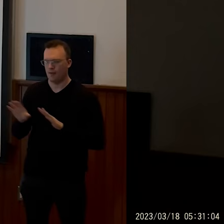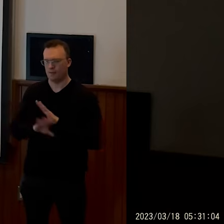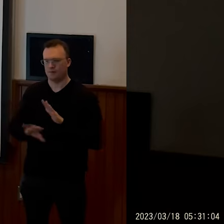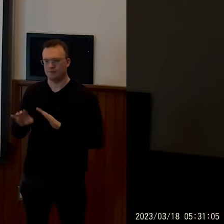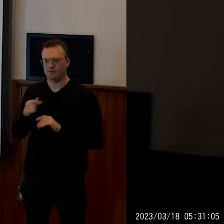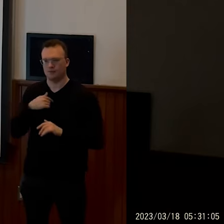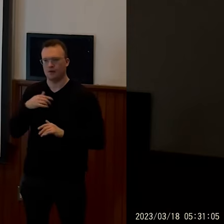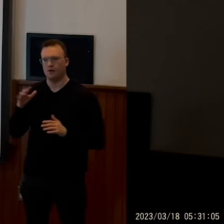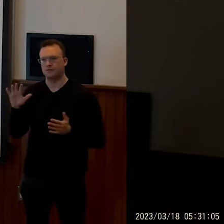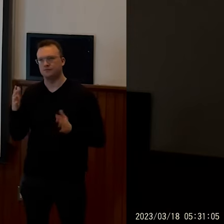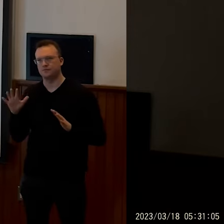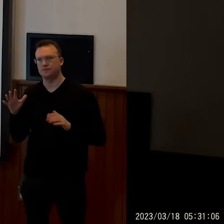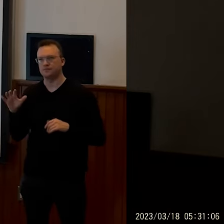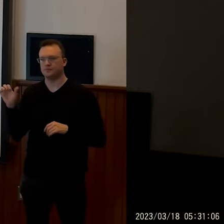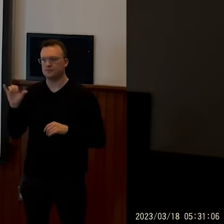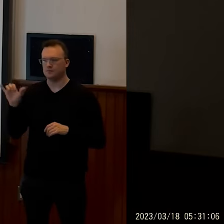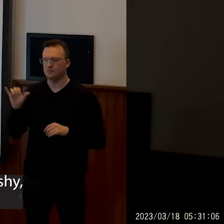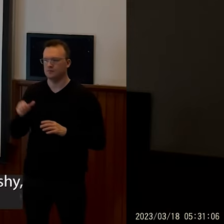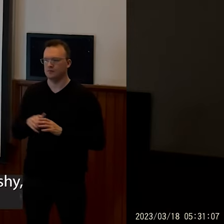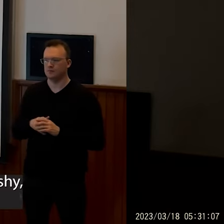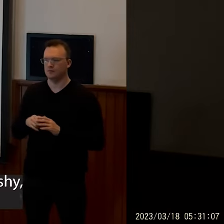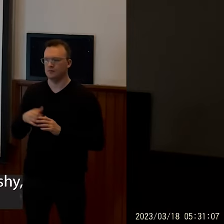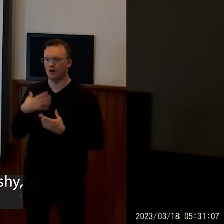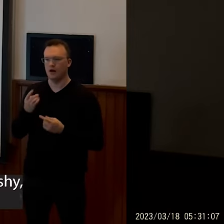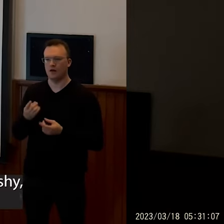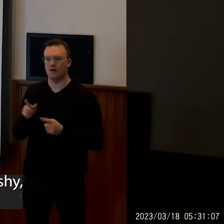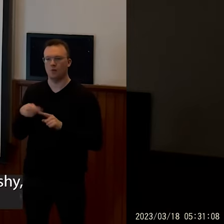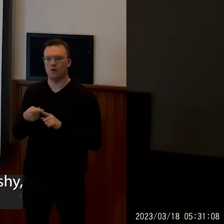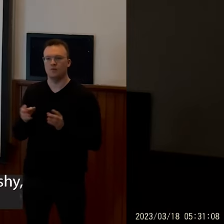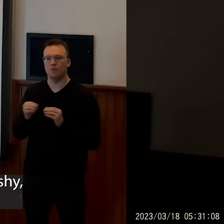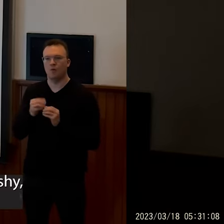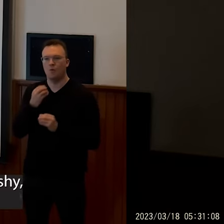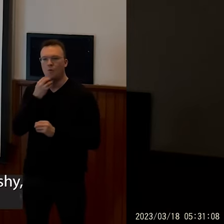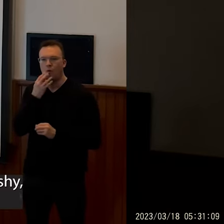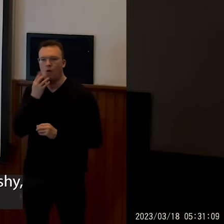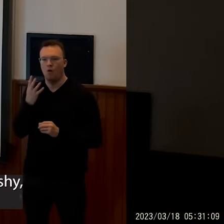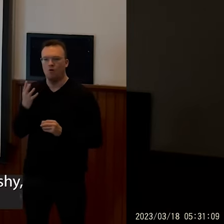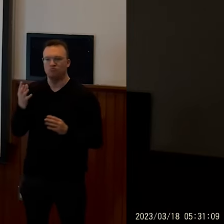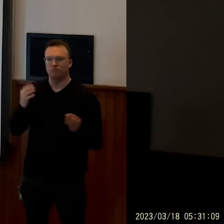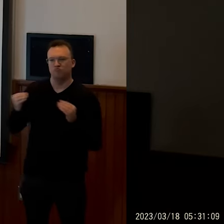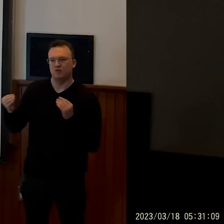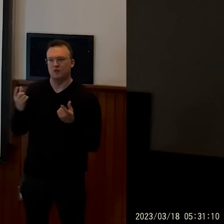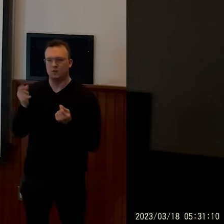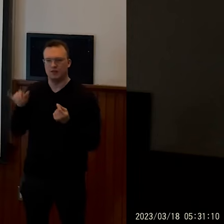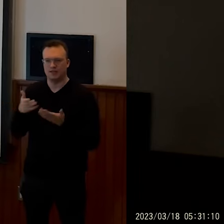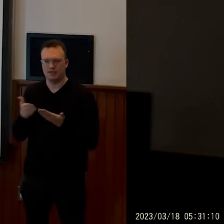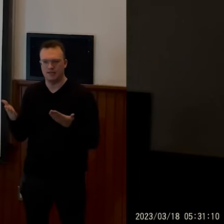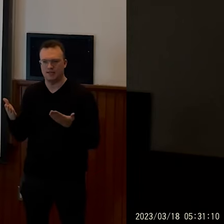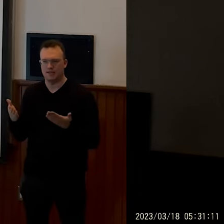I kind of like when it's more warm, it's more fleshy, it does that thing.